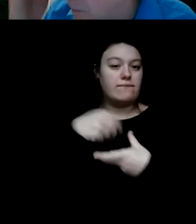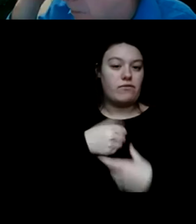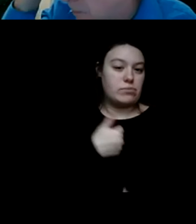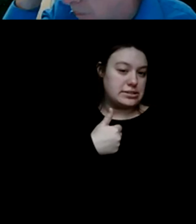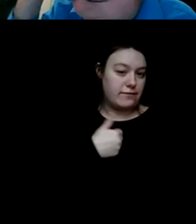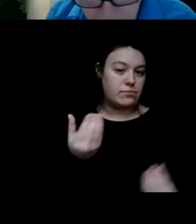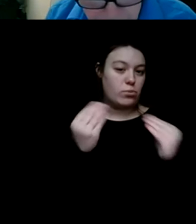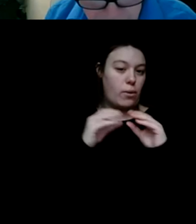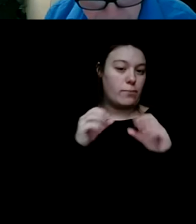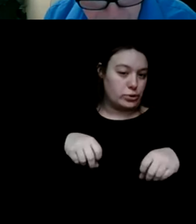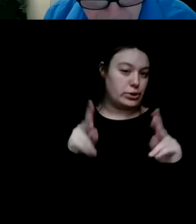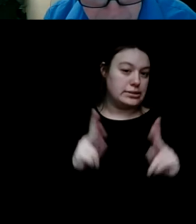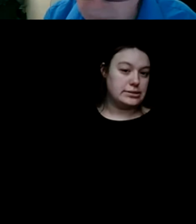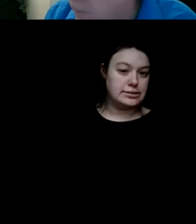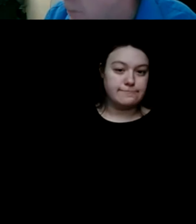Let's